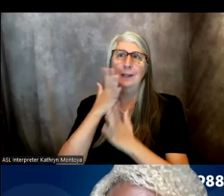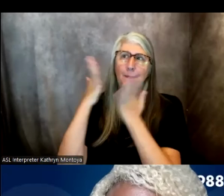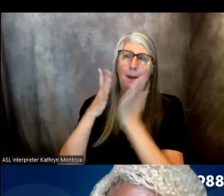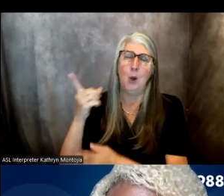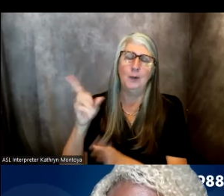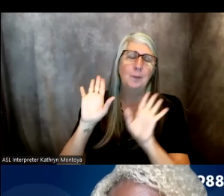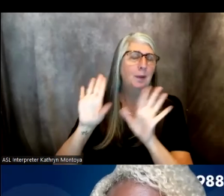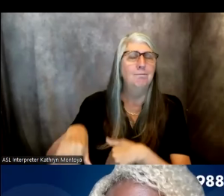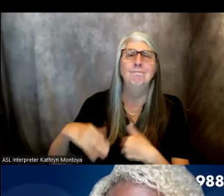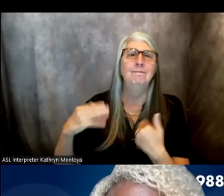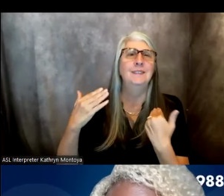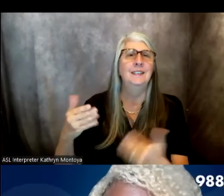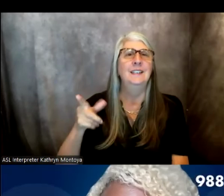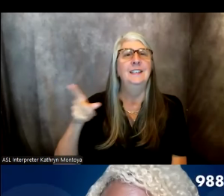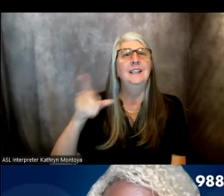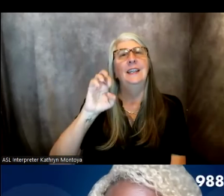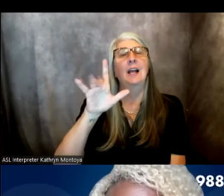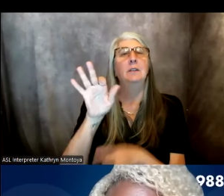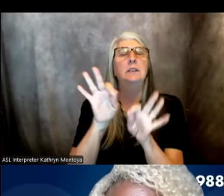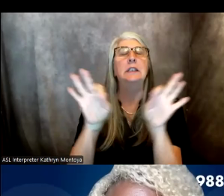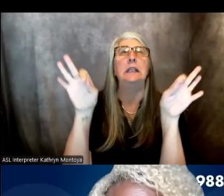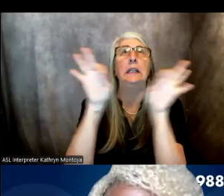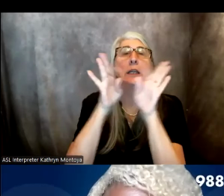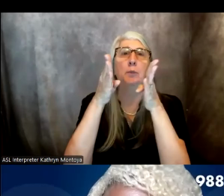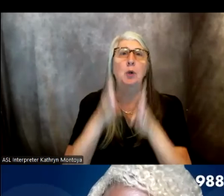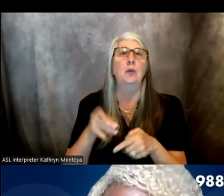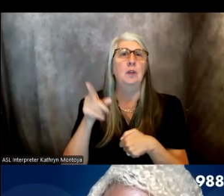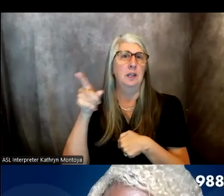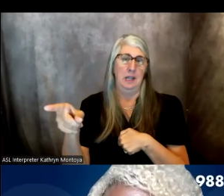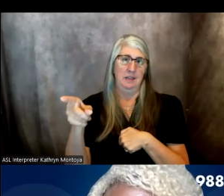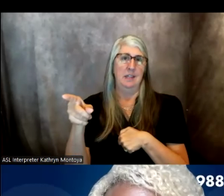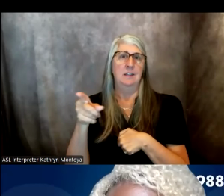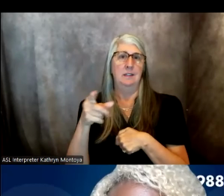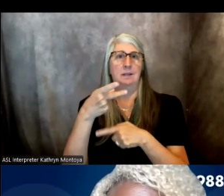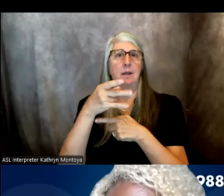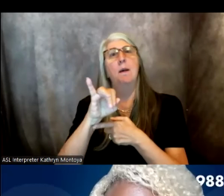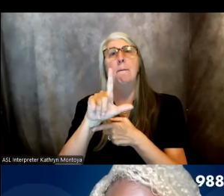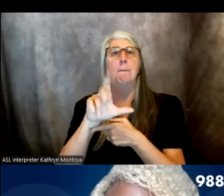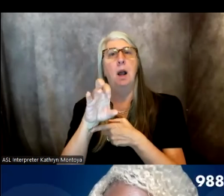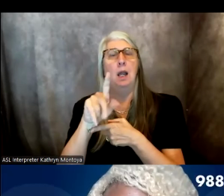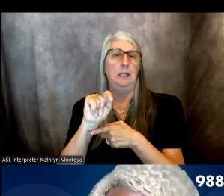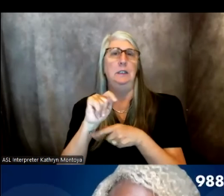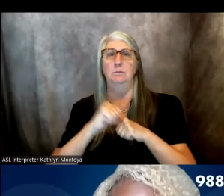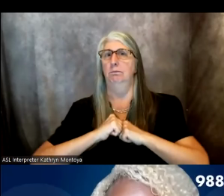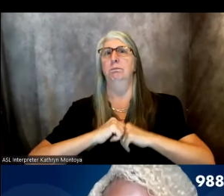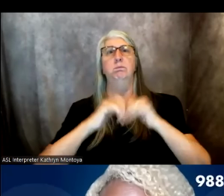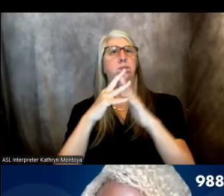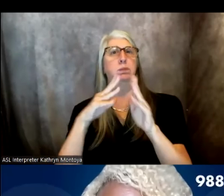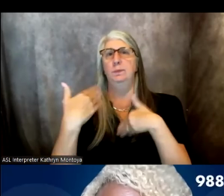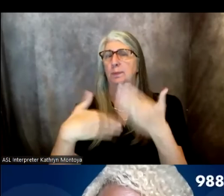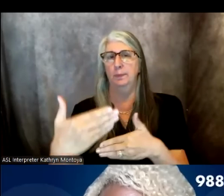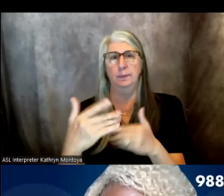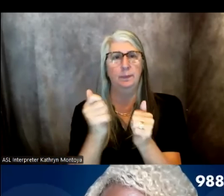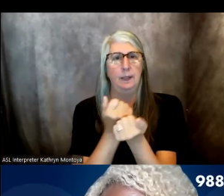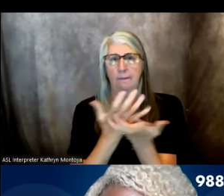the key factor in this pilot being exactly what it was and conceived of the process